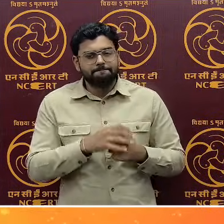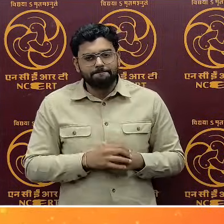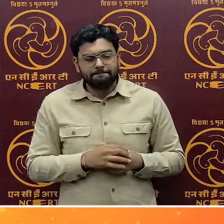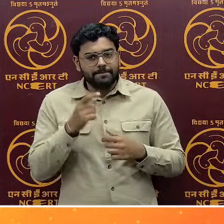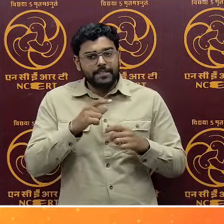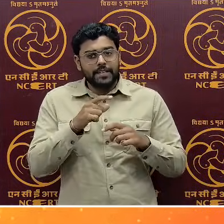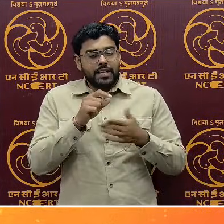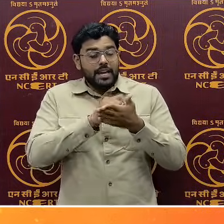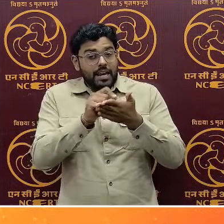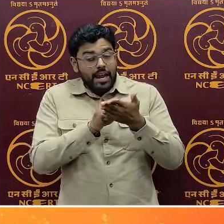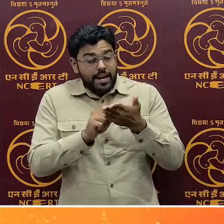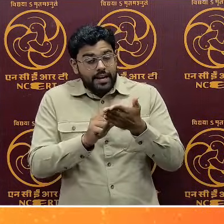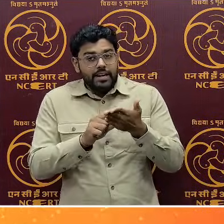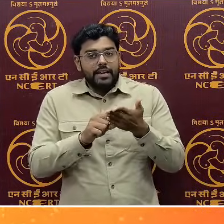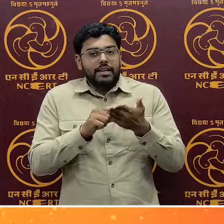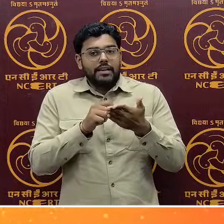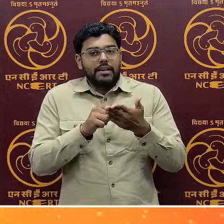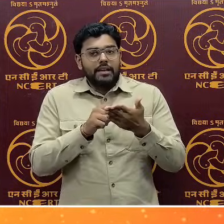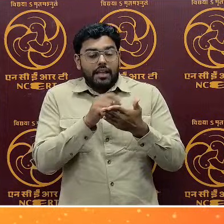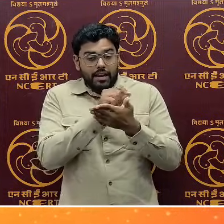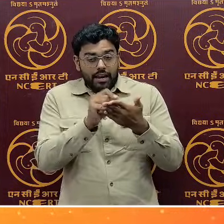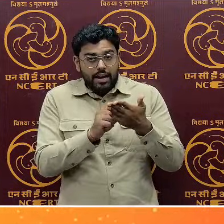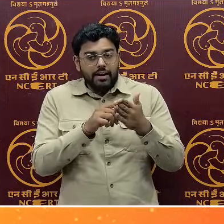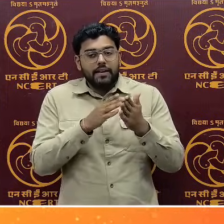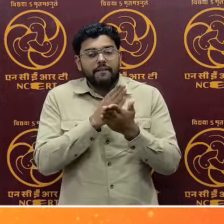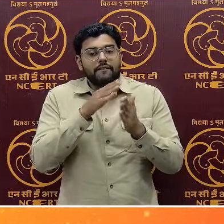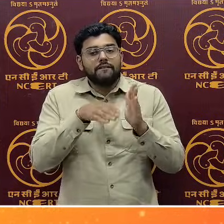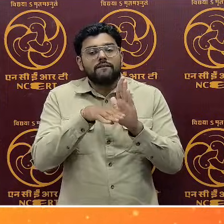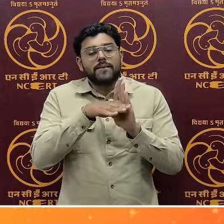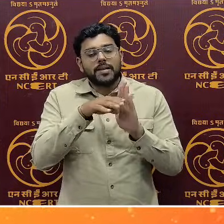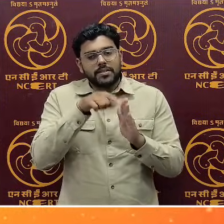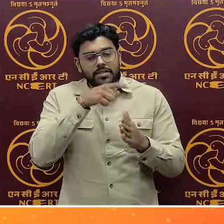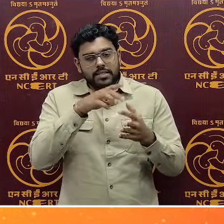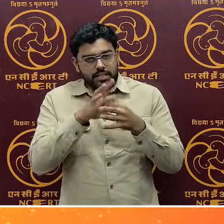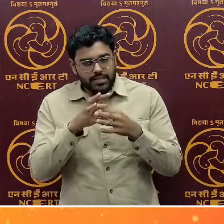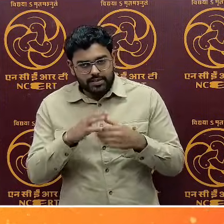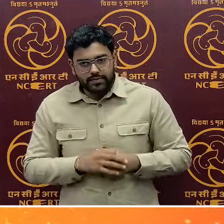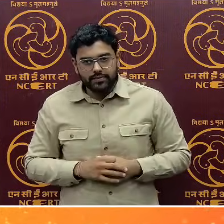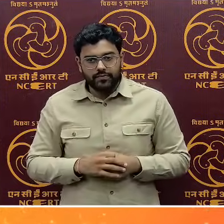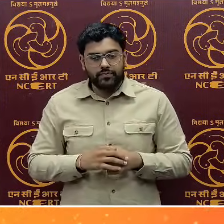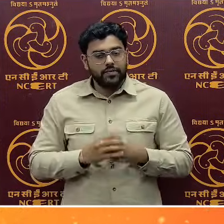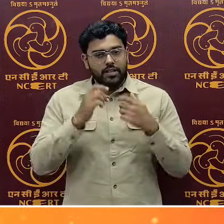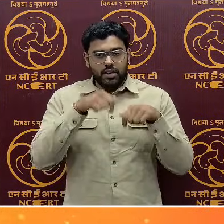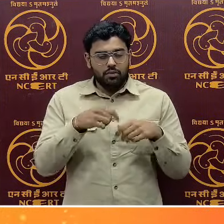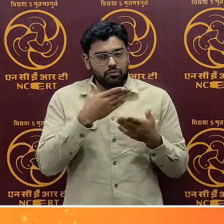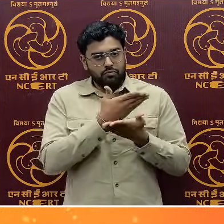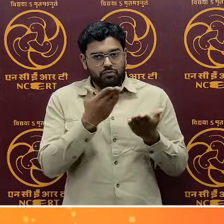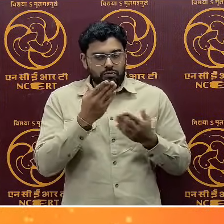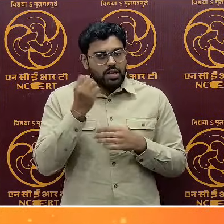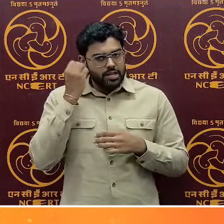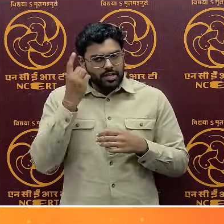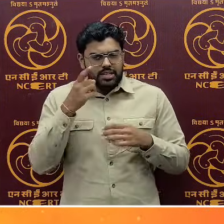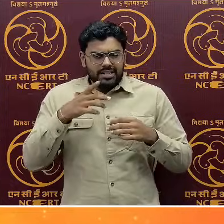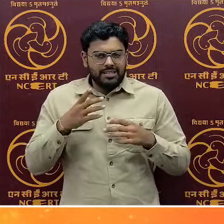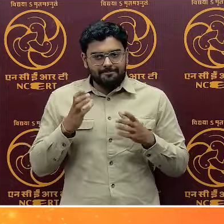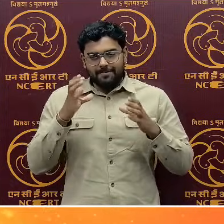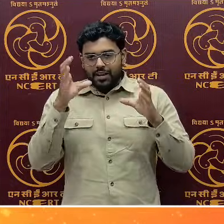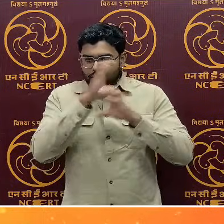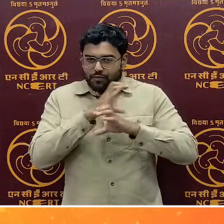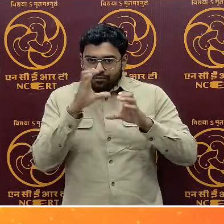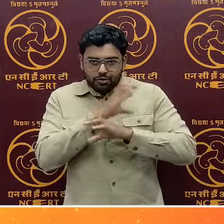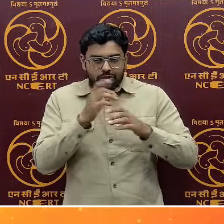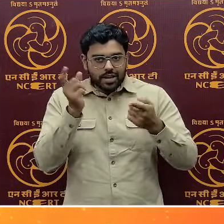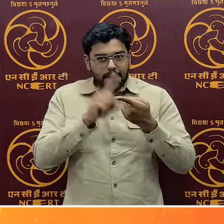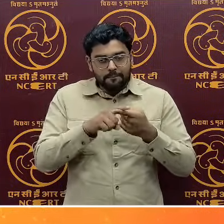the writing format. Yeah. So, this is also one case. So, now you have understood it's a very mysterious word